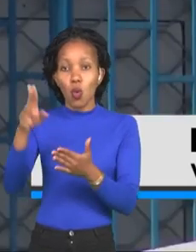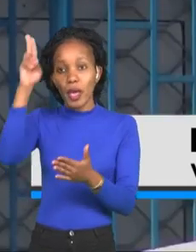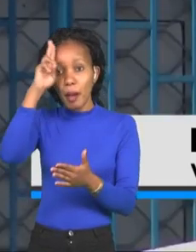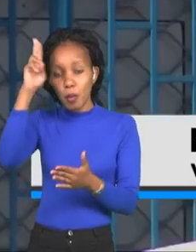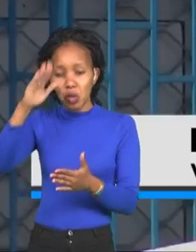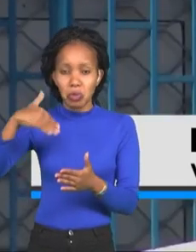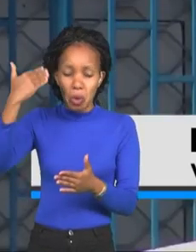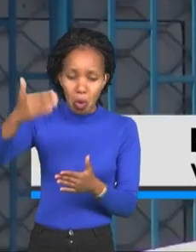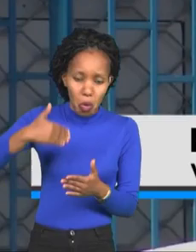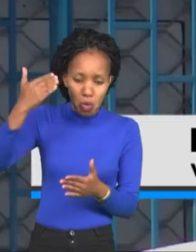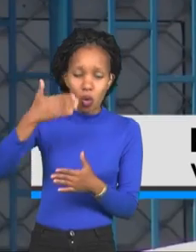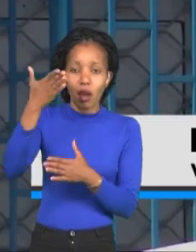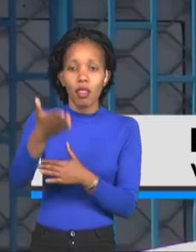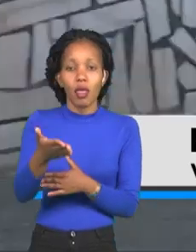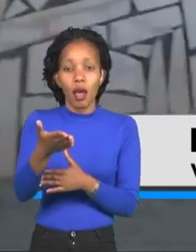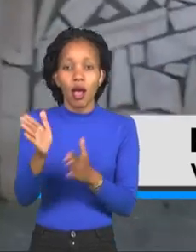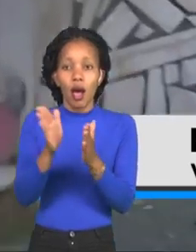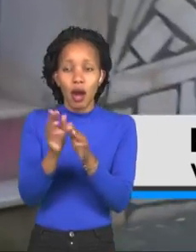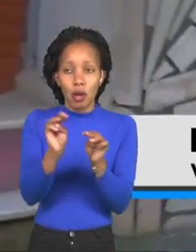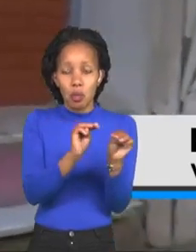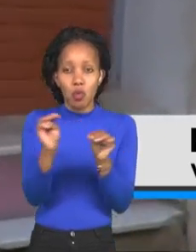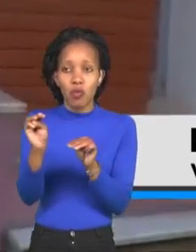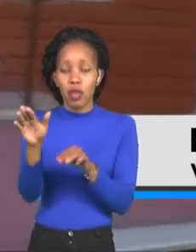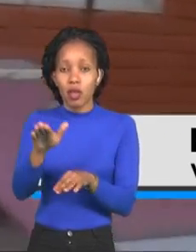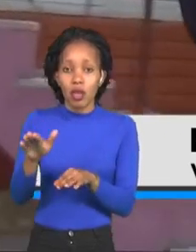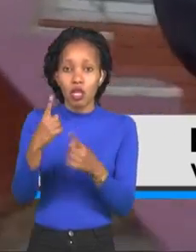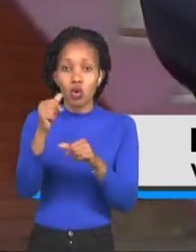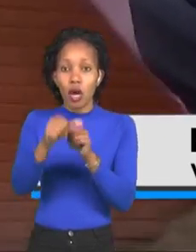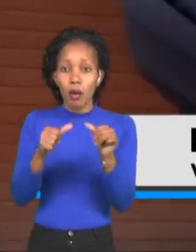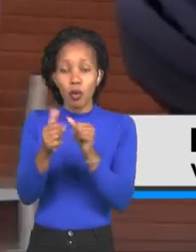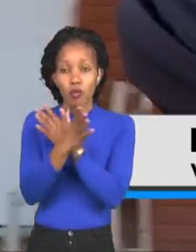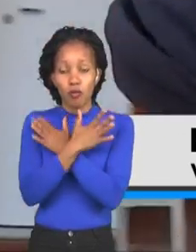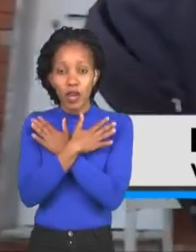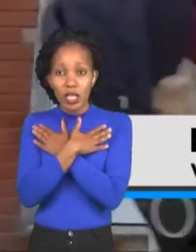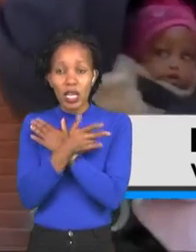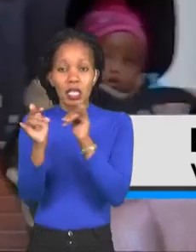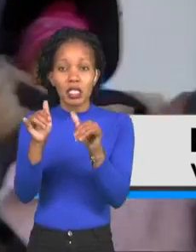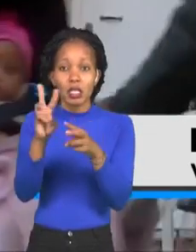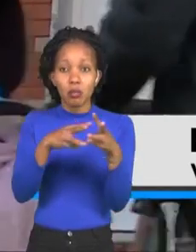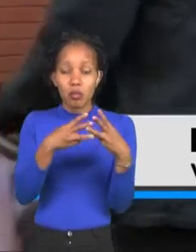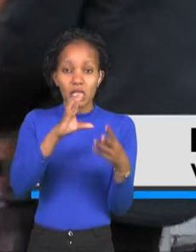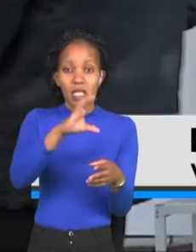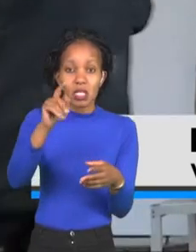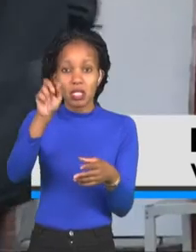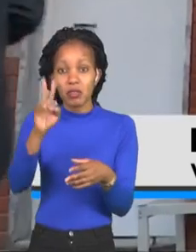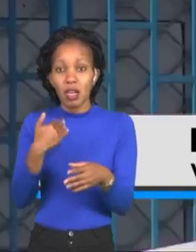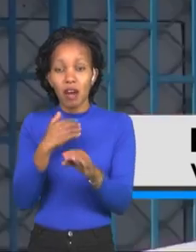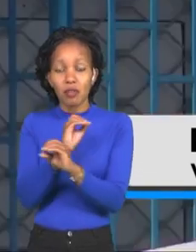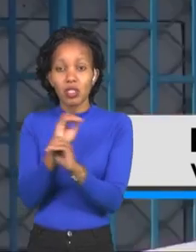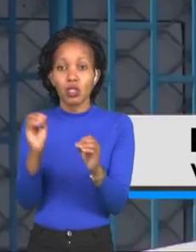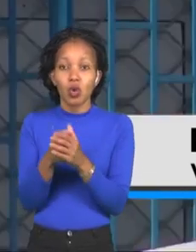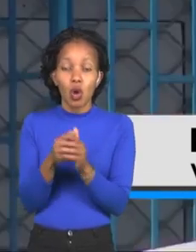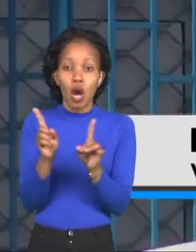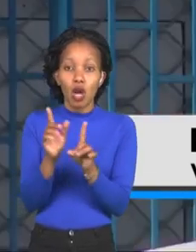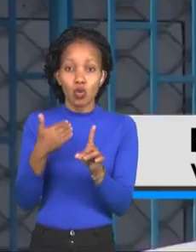raids are frequent and mostly immigrant residents often speak of friends doing time in prison. No CCTV, once a sign at